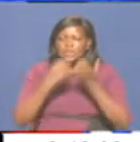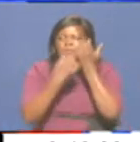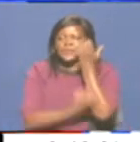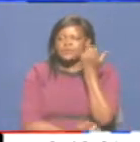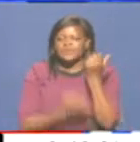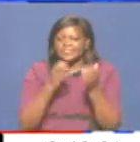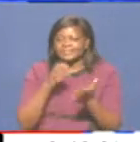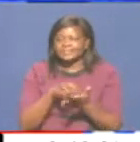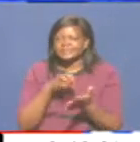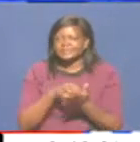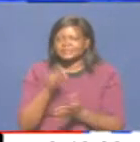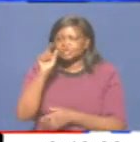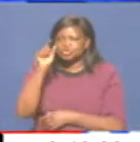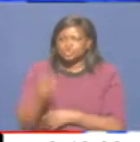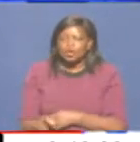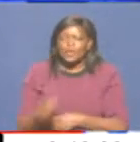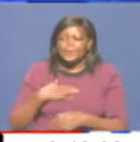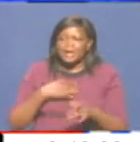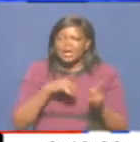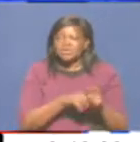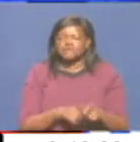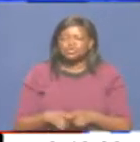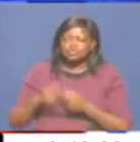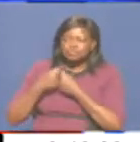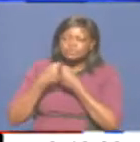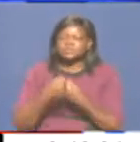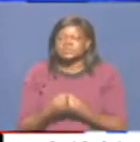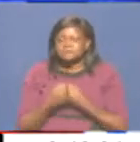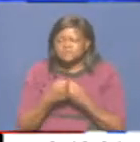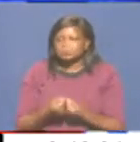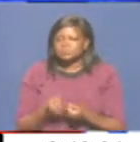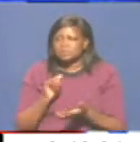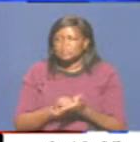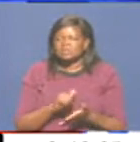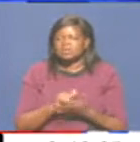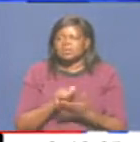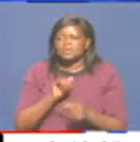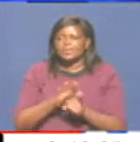region, and also the challenges that a number of